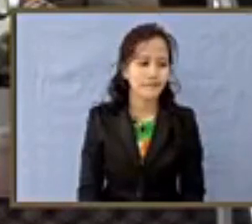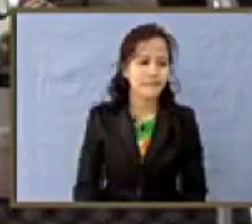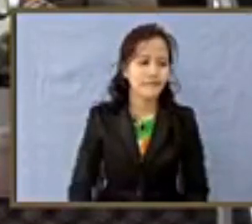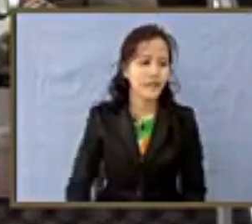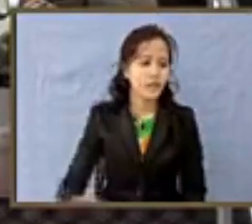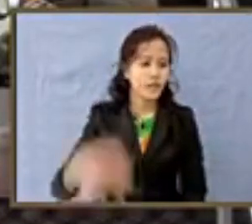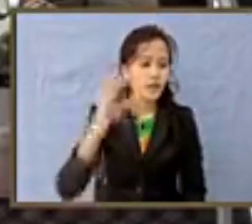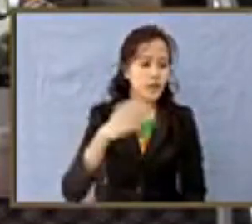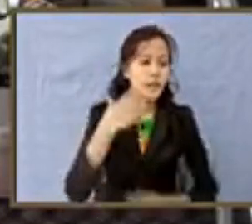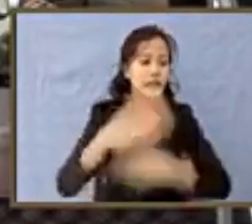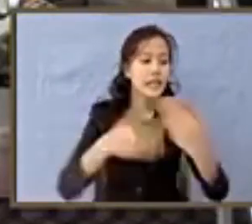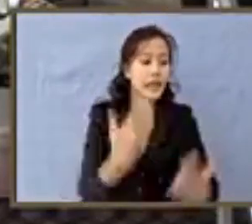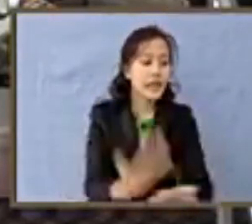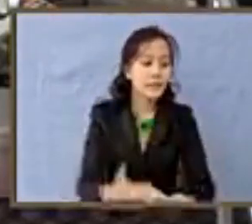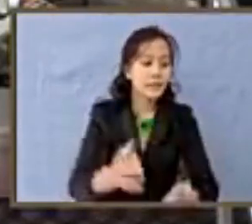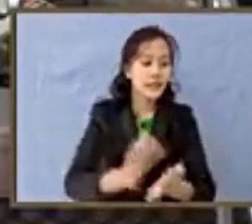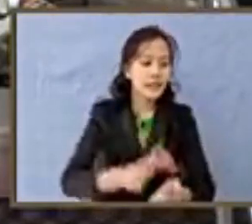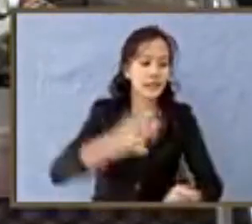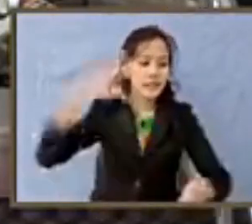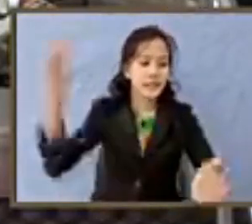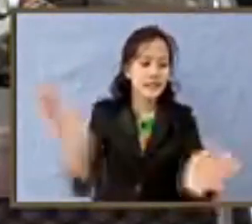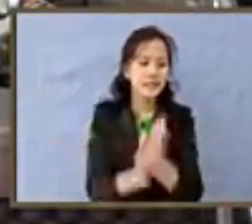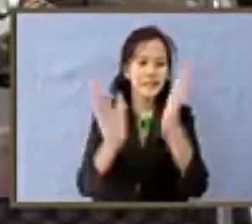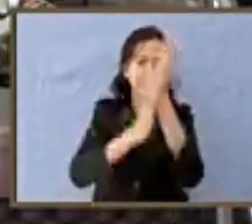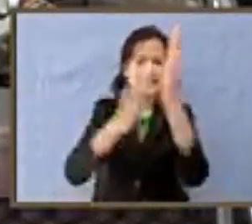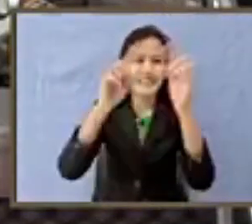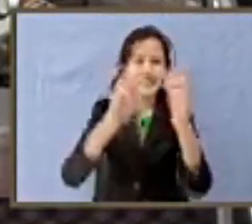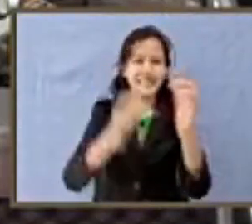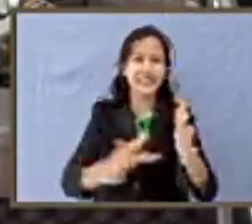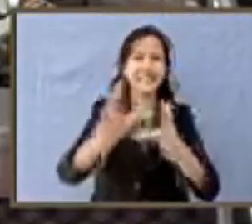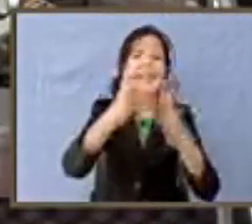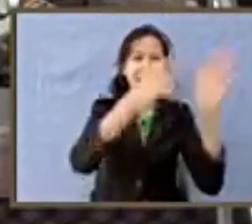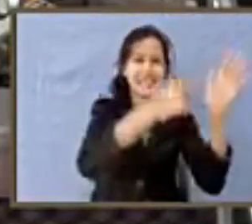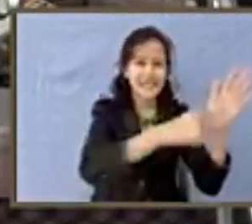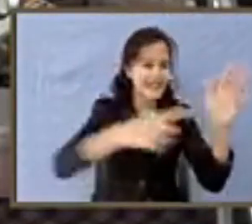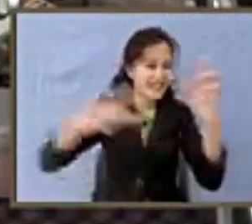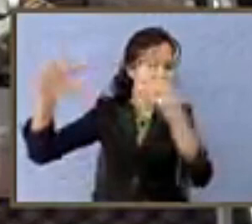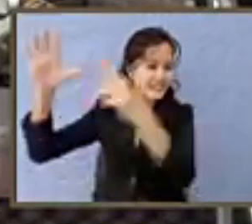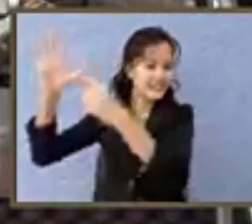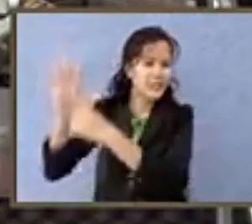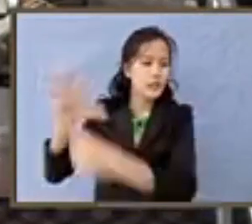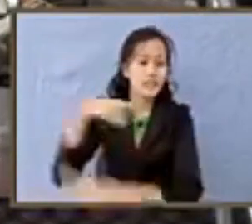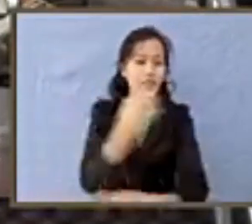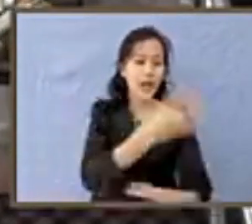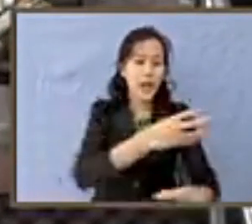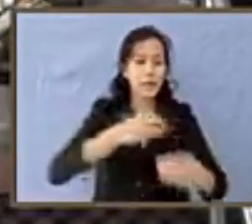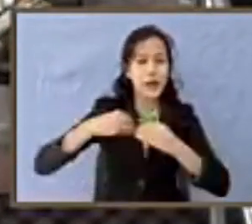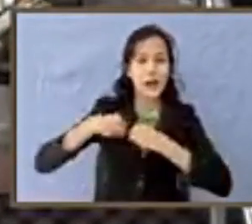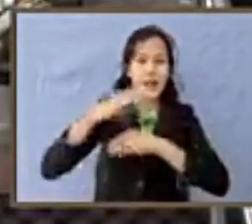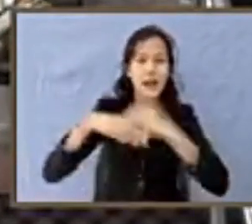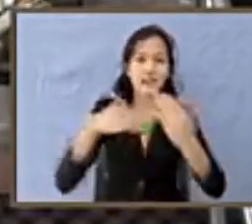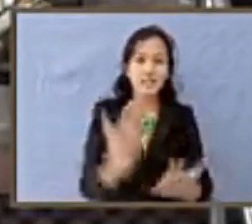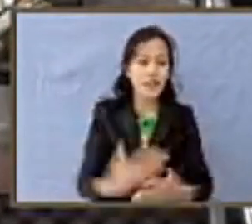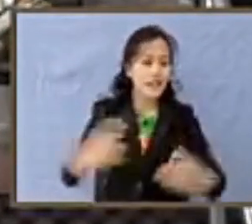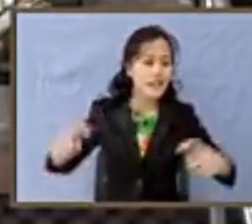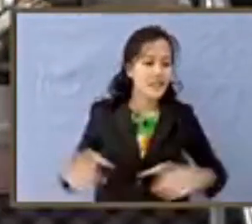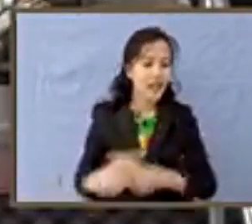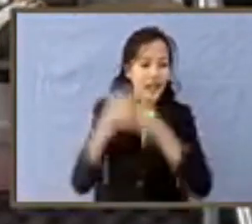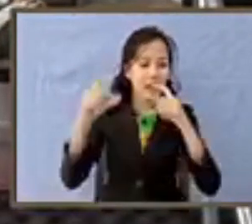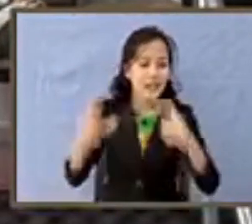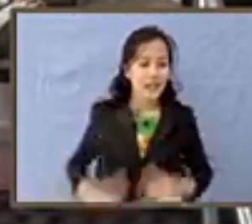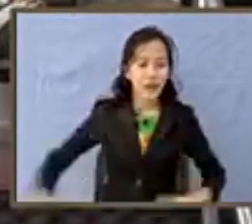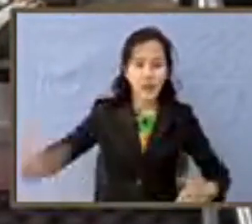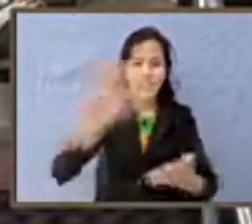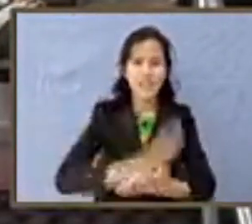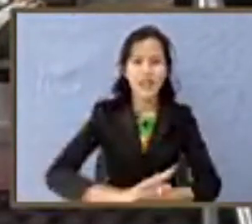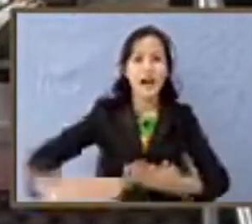night. All glory and praise to the Lamb that was slain, who has borne all our sins